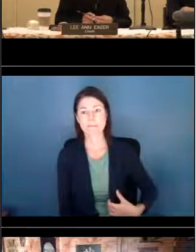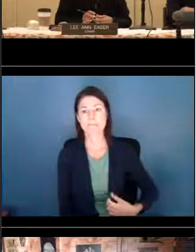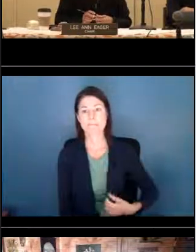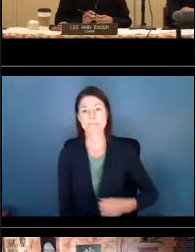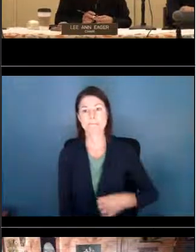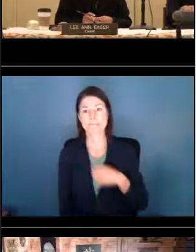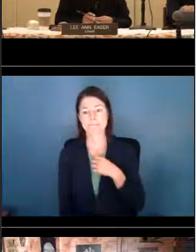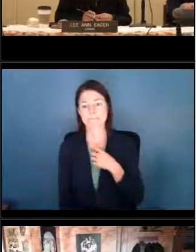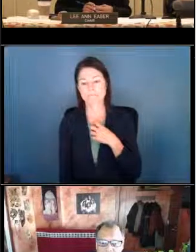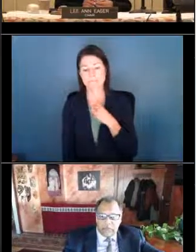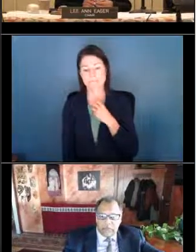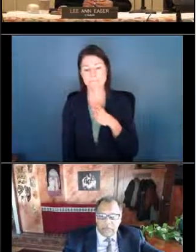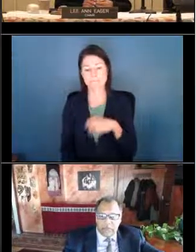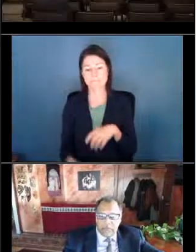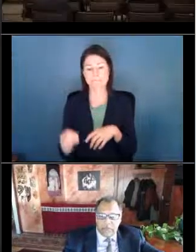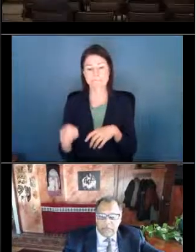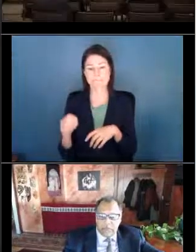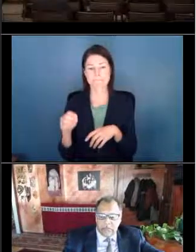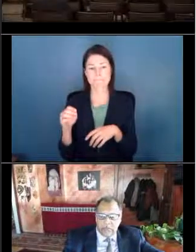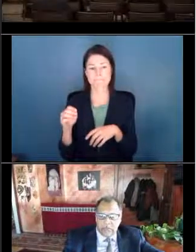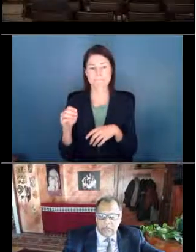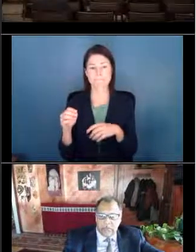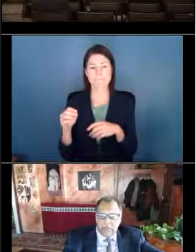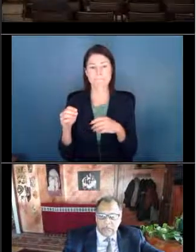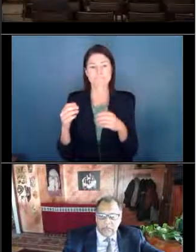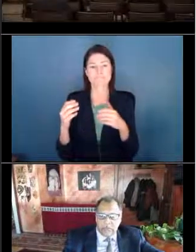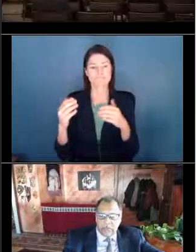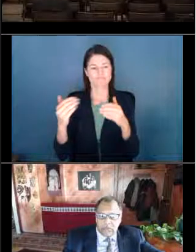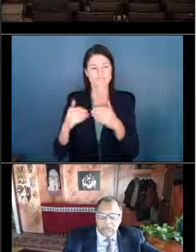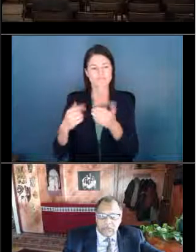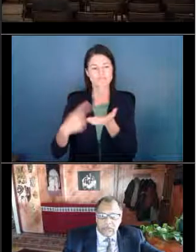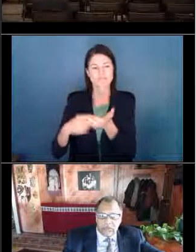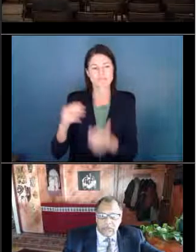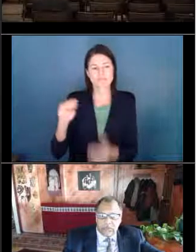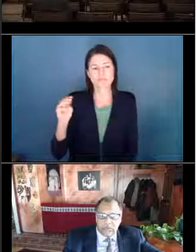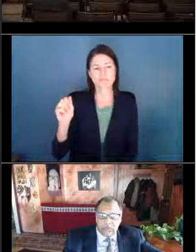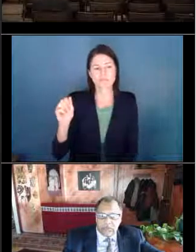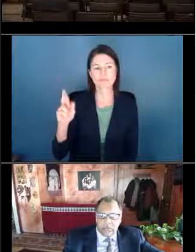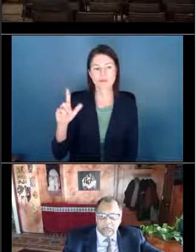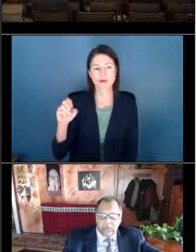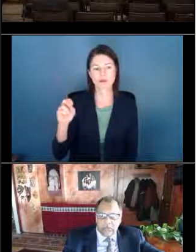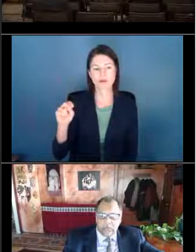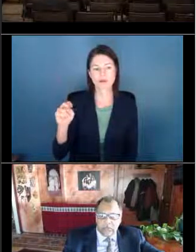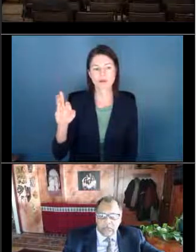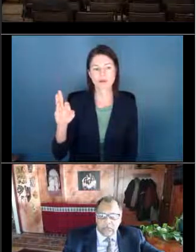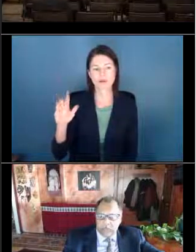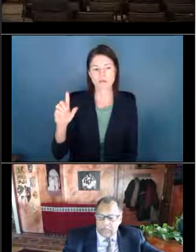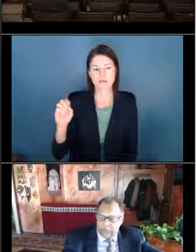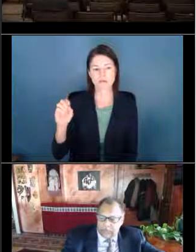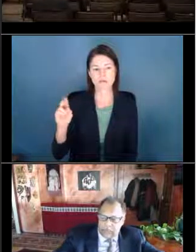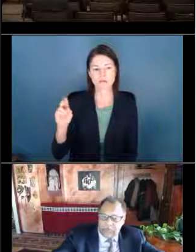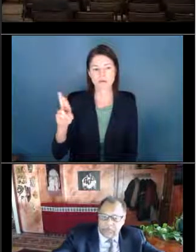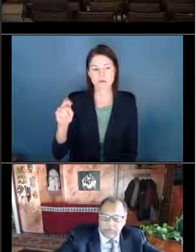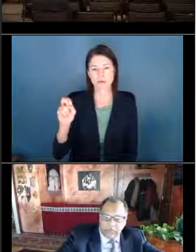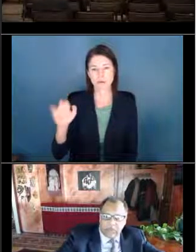segue for our next speaker on this item, which is Marlon Flournoy from the Division of Aeronautics at Caltrans, who's responsible for preparing the CAS.